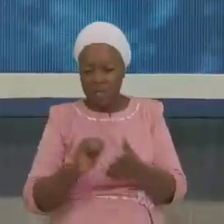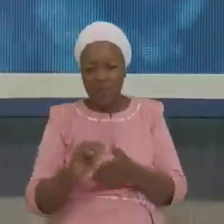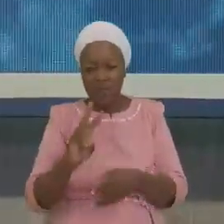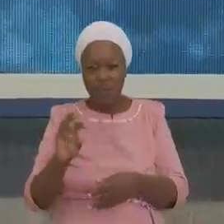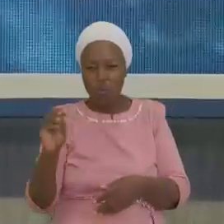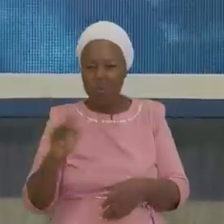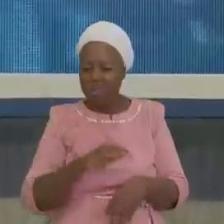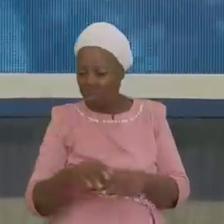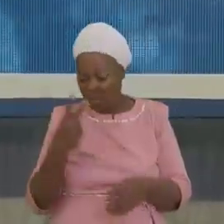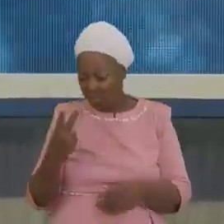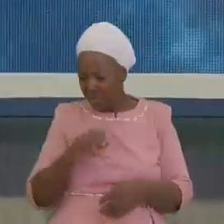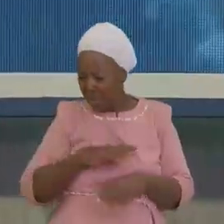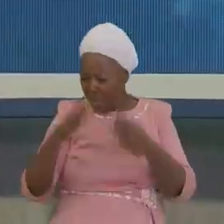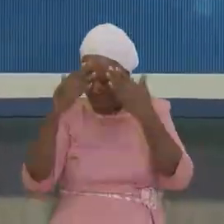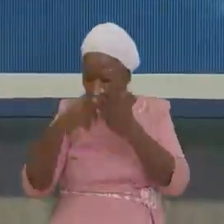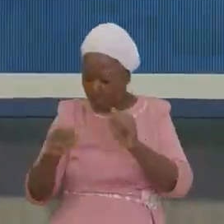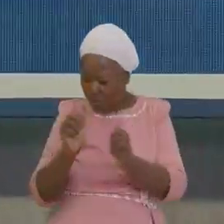appears not worthy,